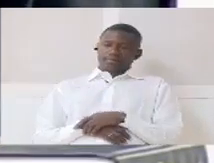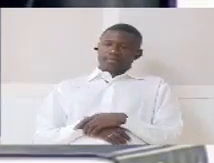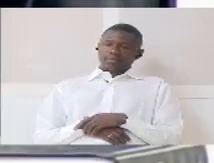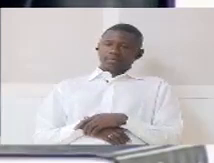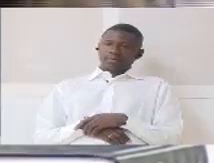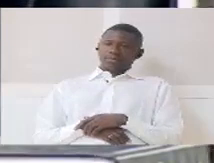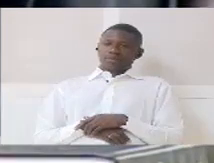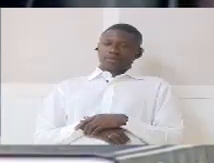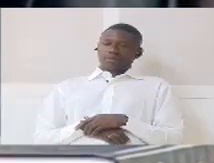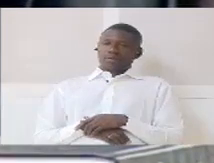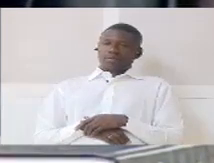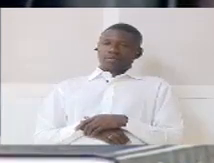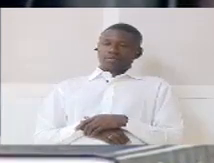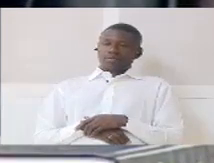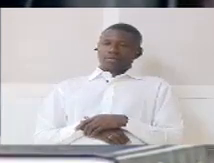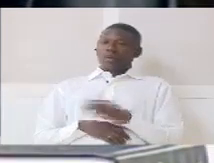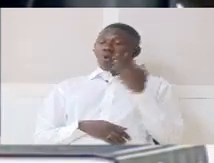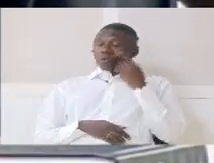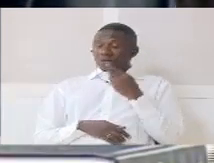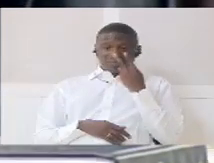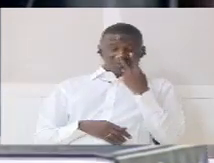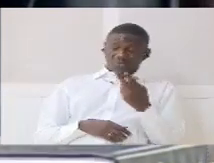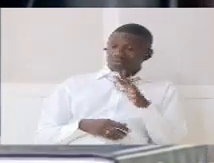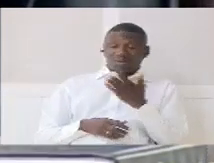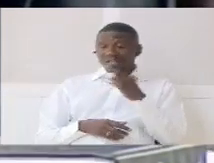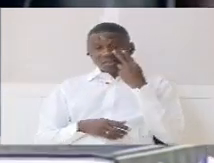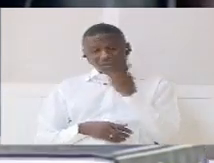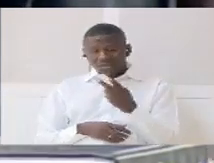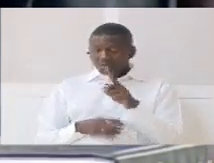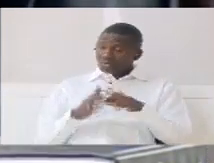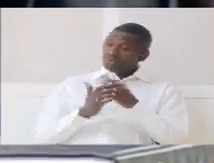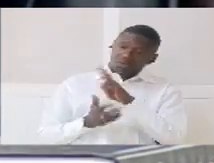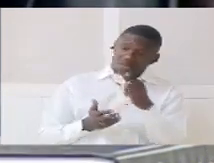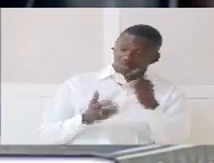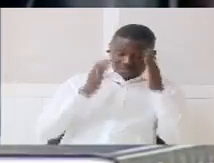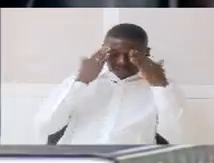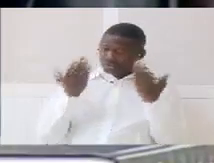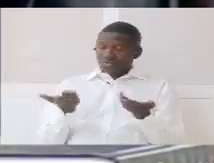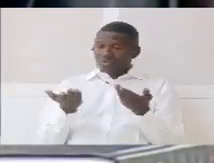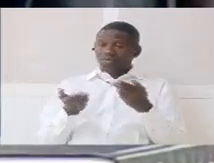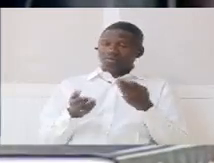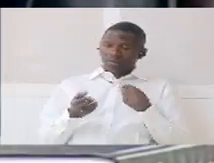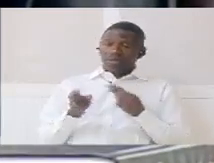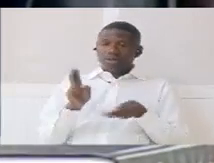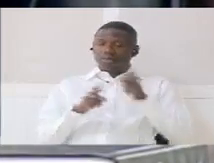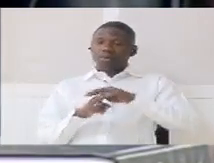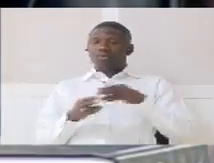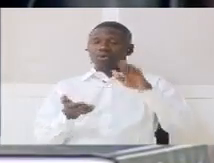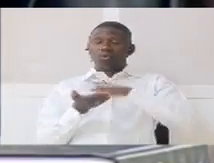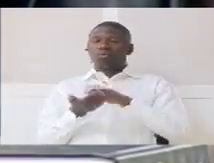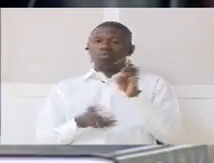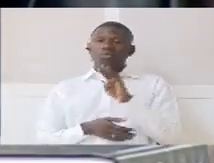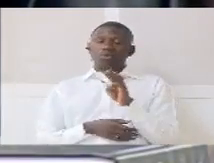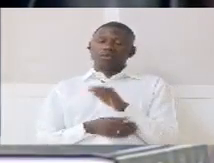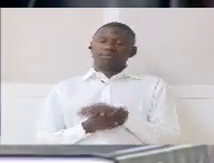not know it until Monday morning. And then what happened on Monday? That Monday morning, bring the reporter office. When I reported to the office on Monday. Deputy